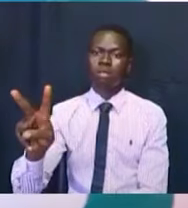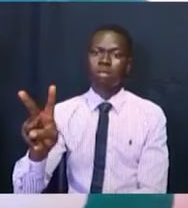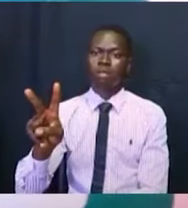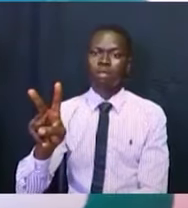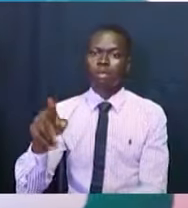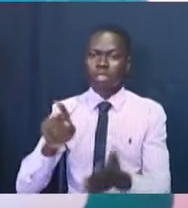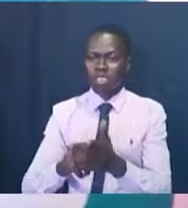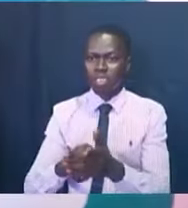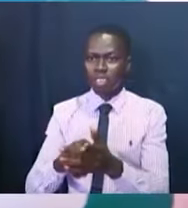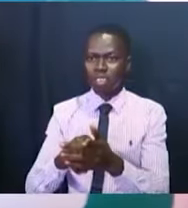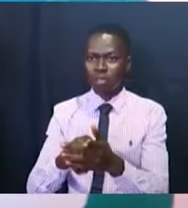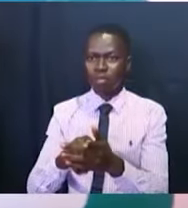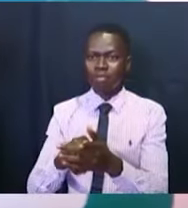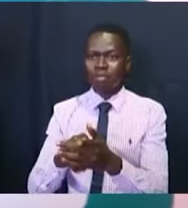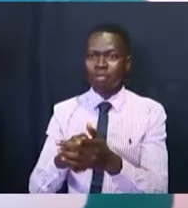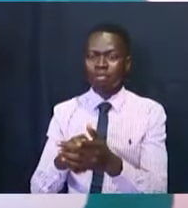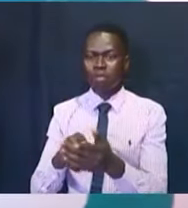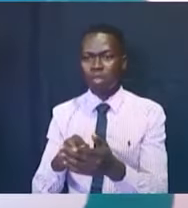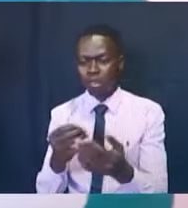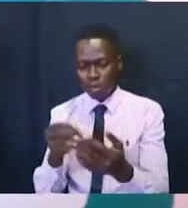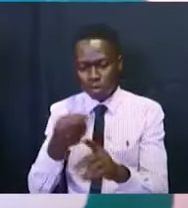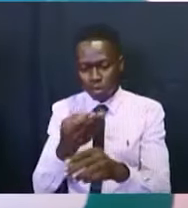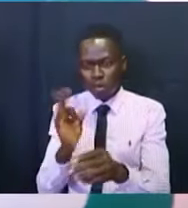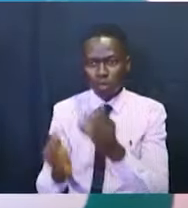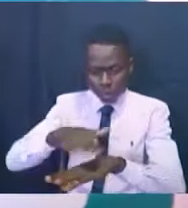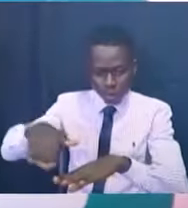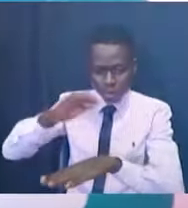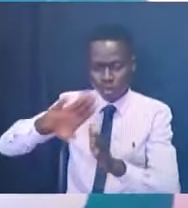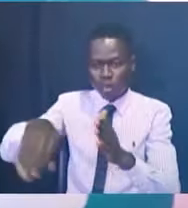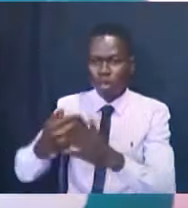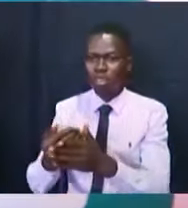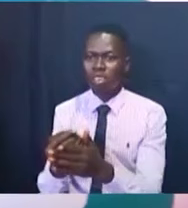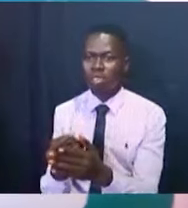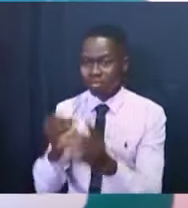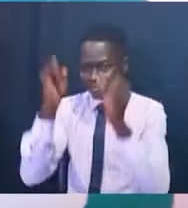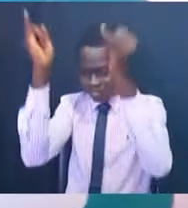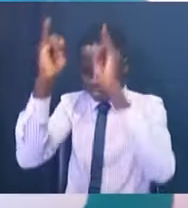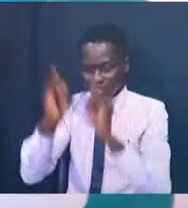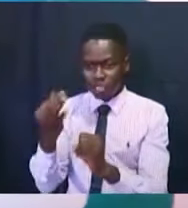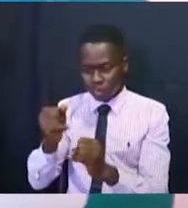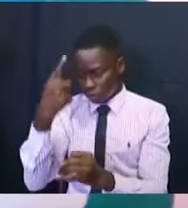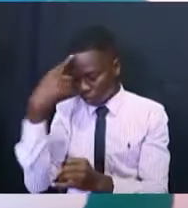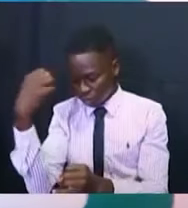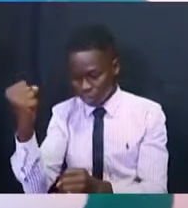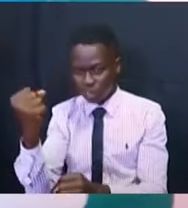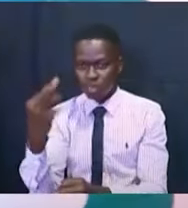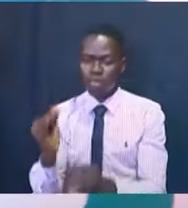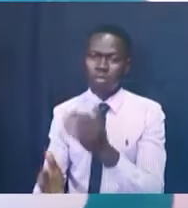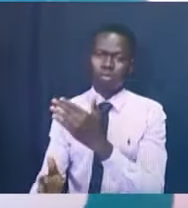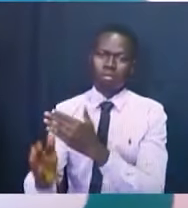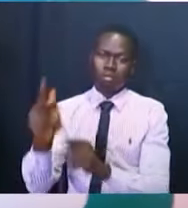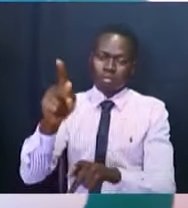The wrath of God is being revealed from heaven against all the godlessness and the wickedness of people